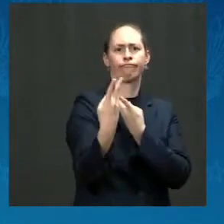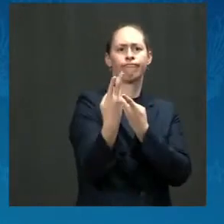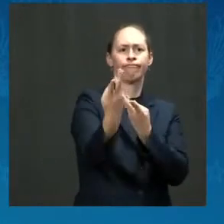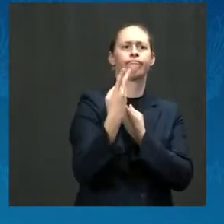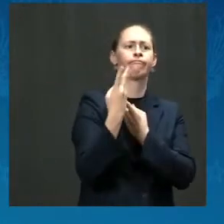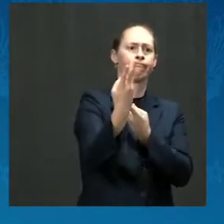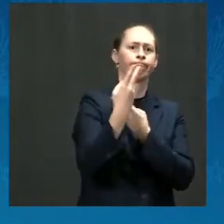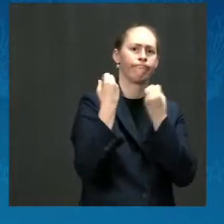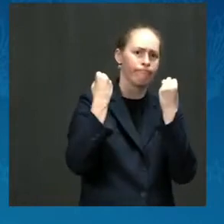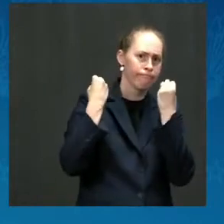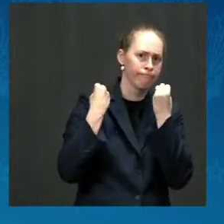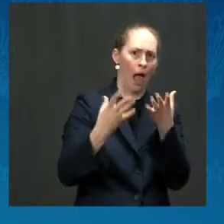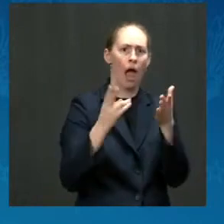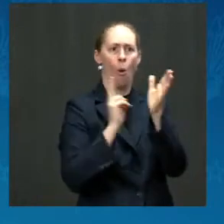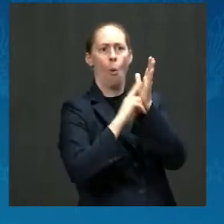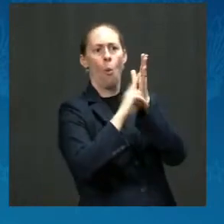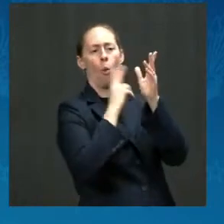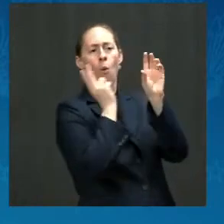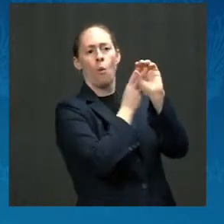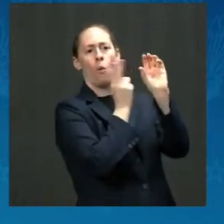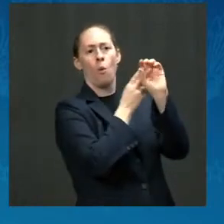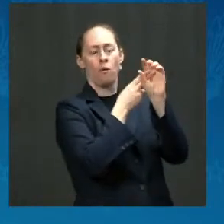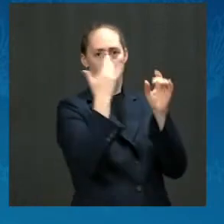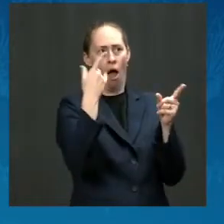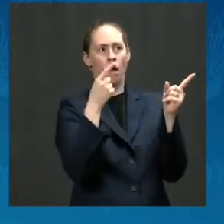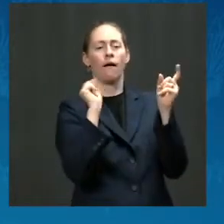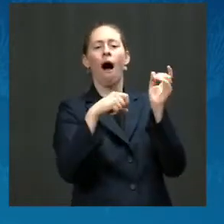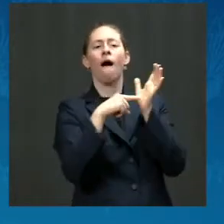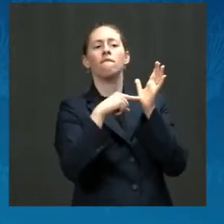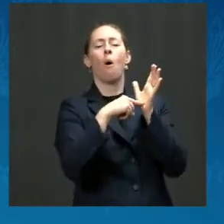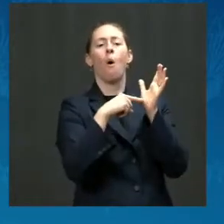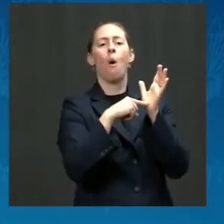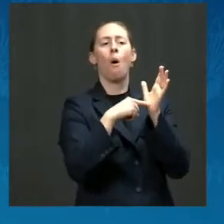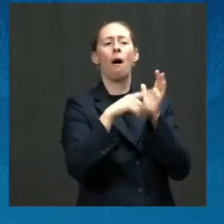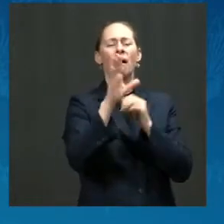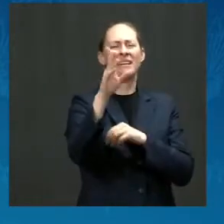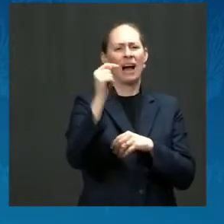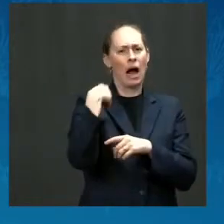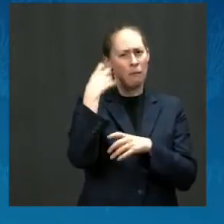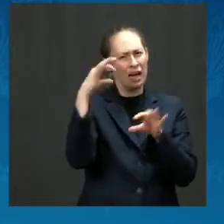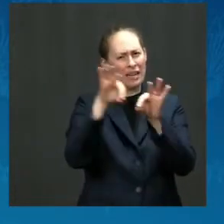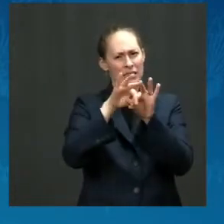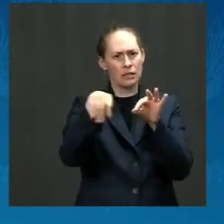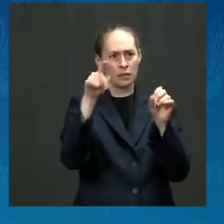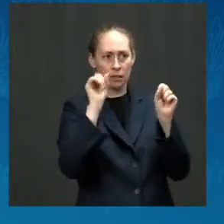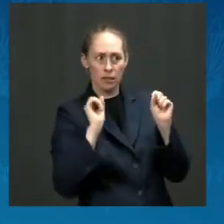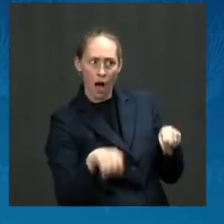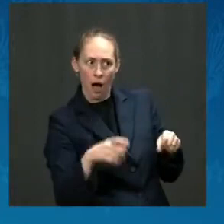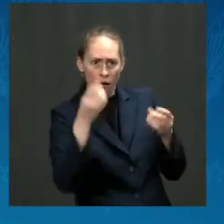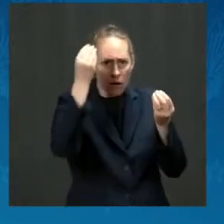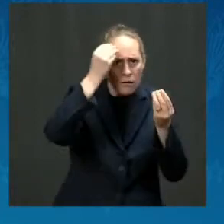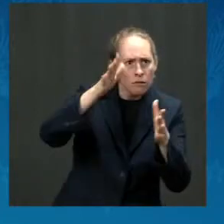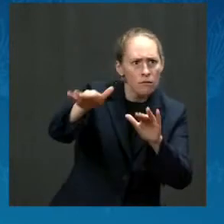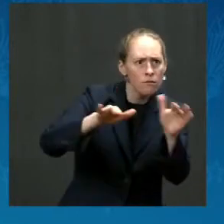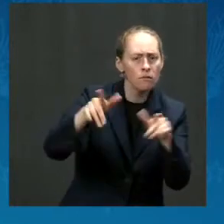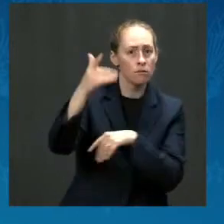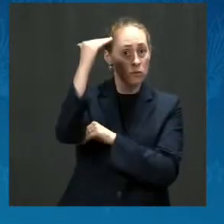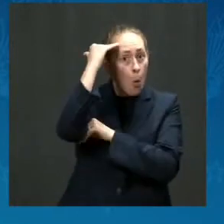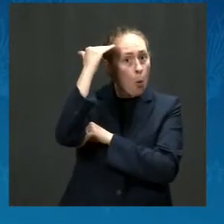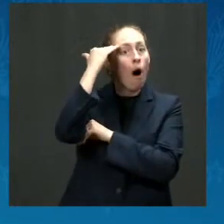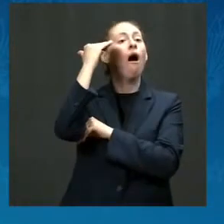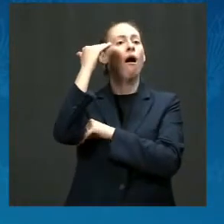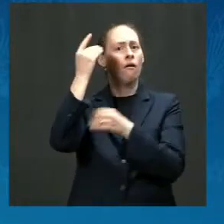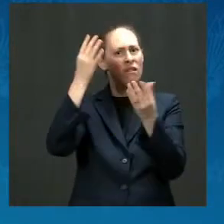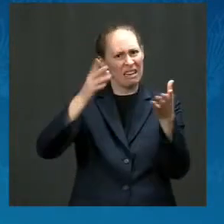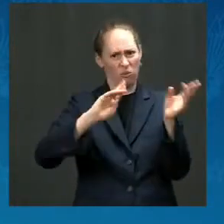want affordable health coverage, but we just have to make it accessible. And we have to let them know it's available. So